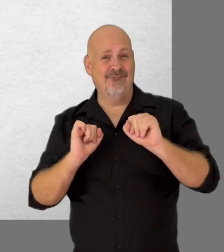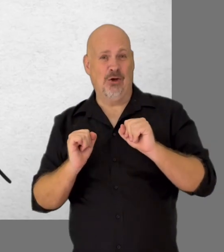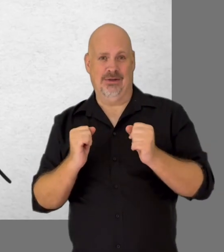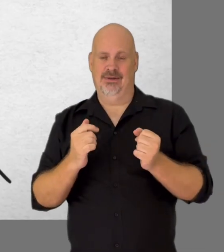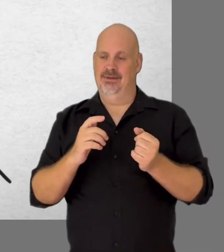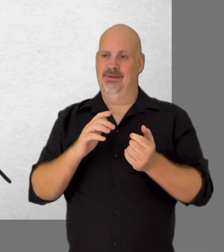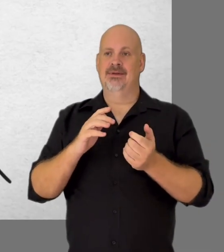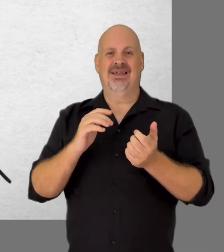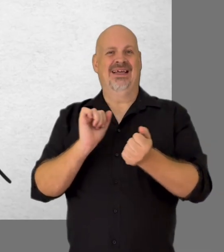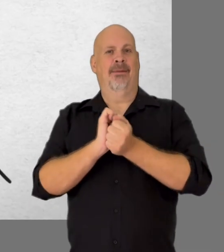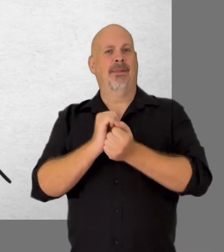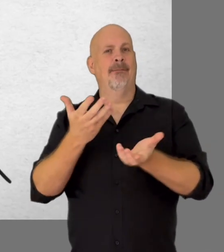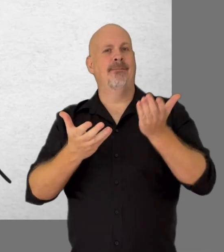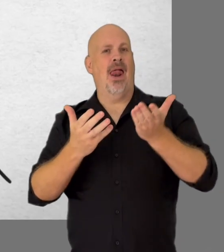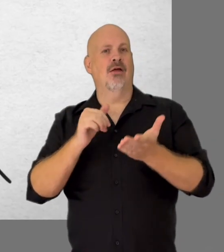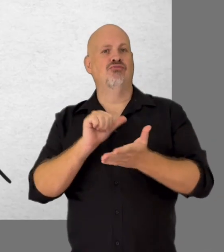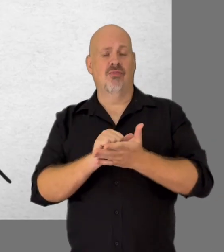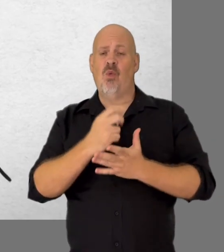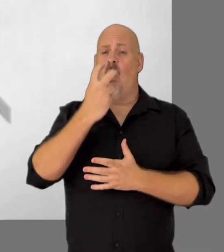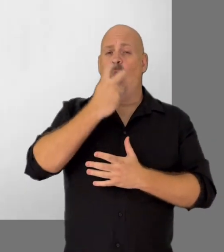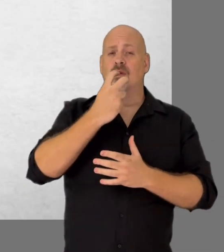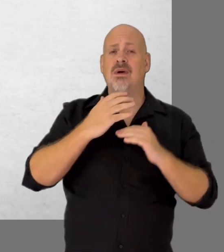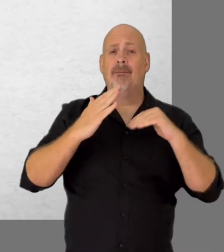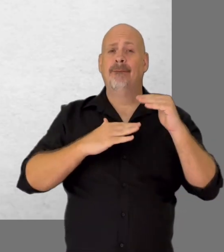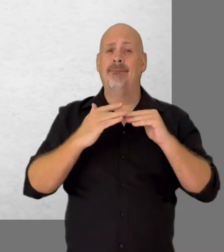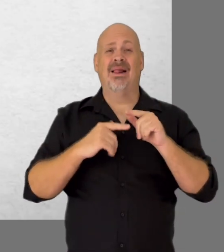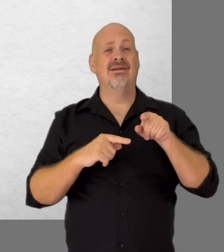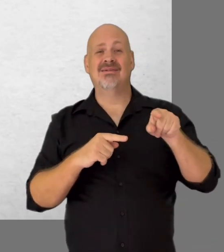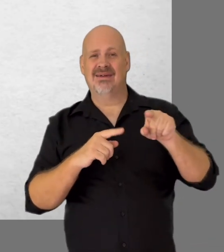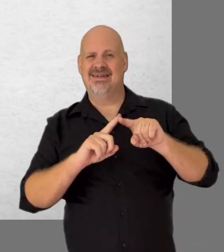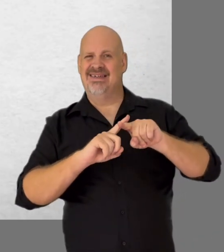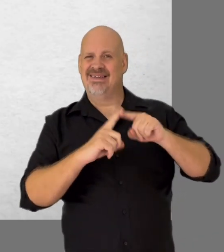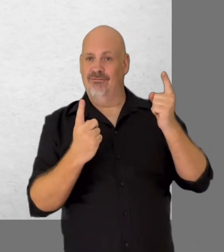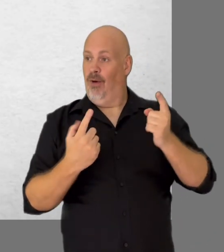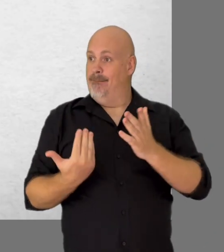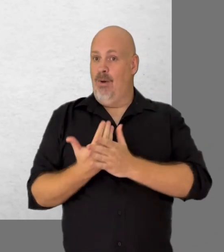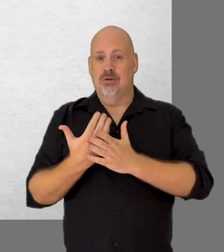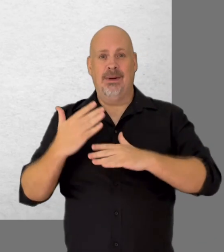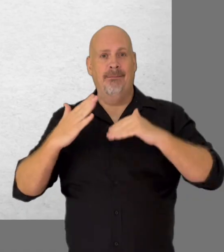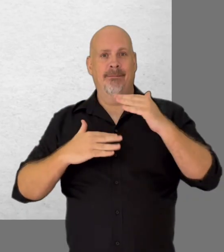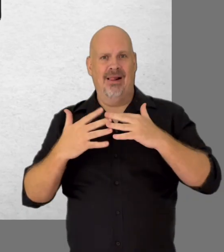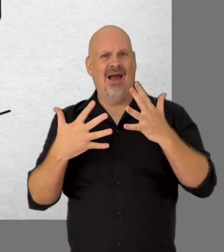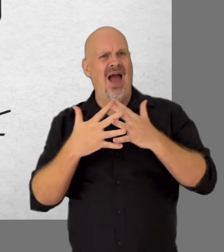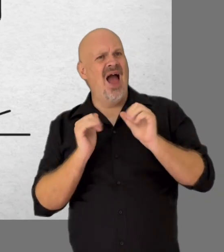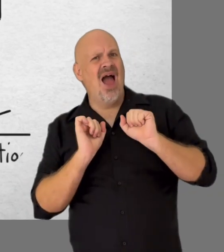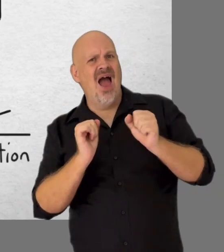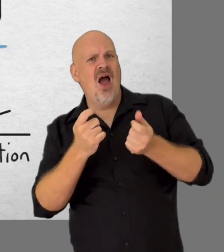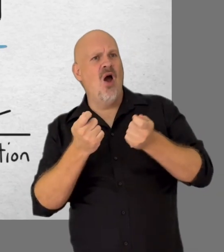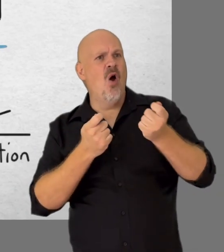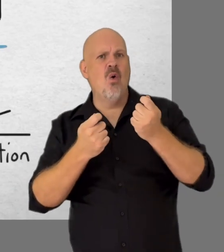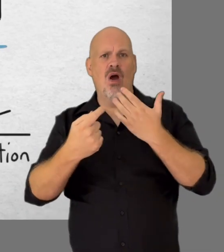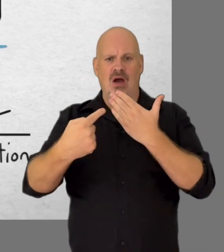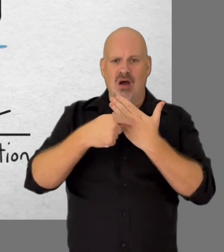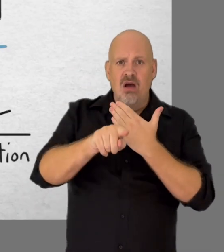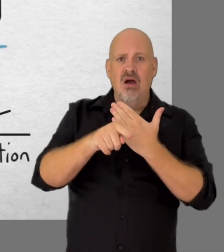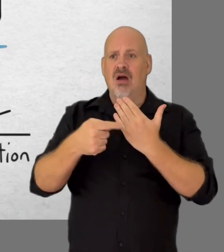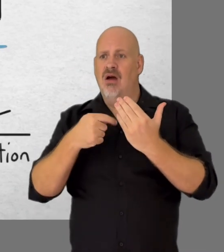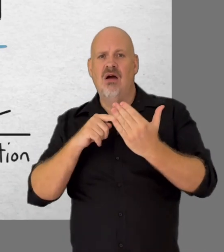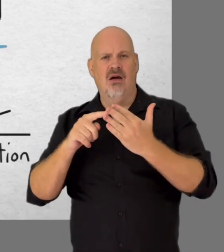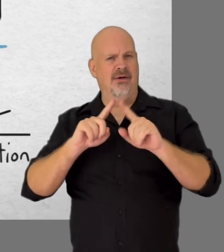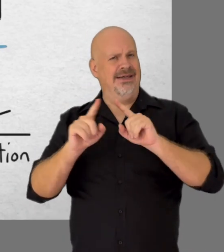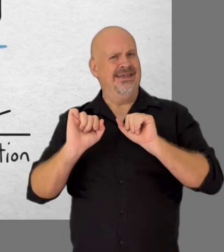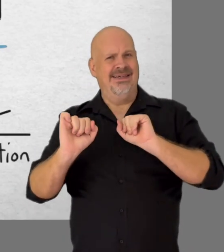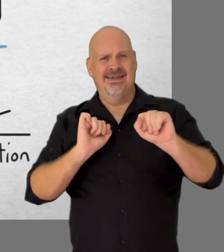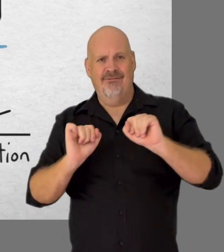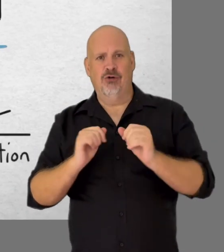need different approaches in order to maintain balance. Older buildings deal with moisture in a different way to newer ones, so require a different approach